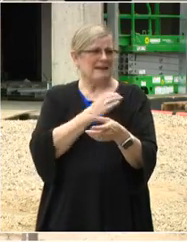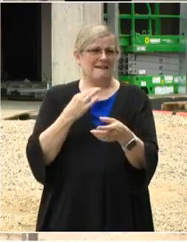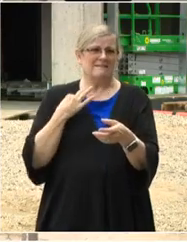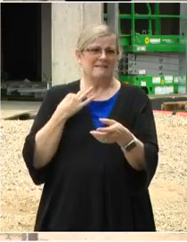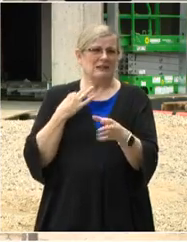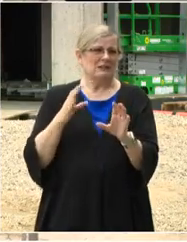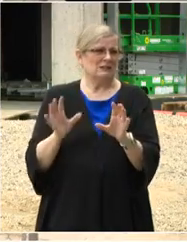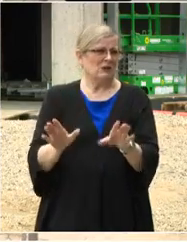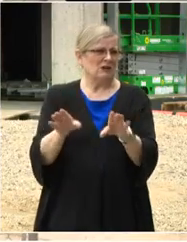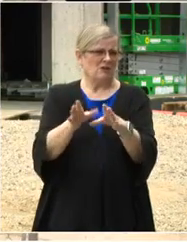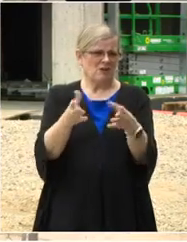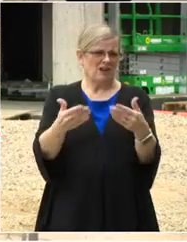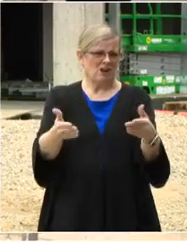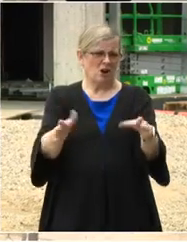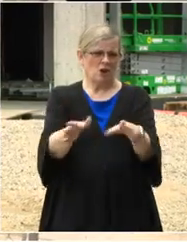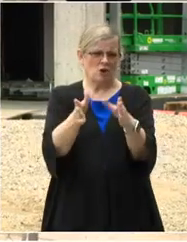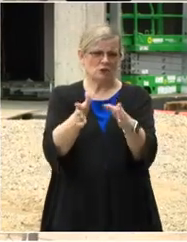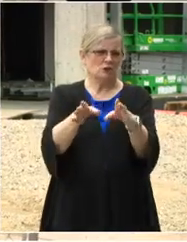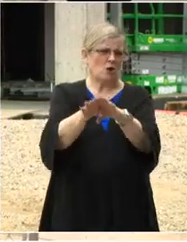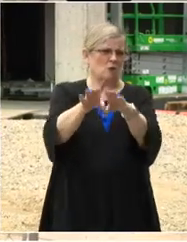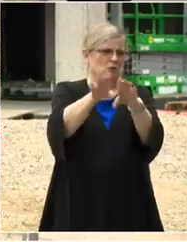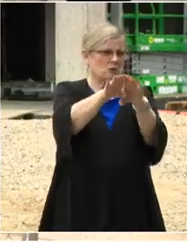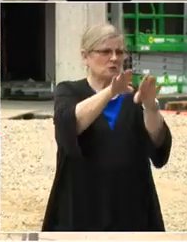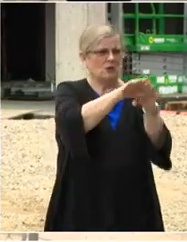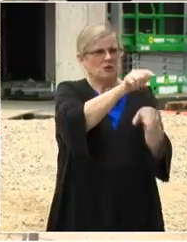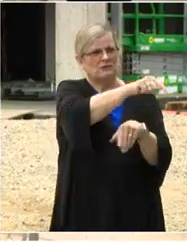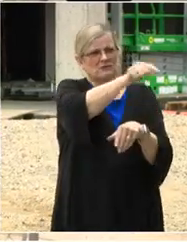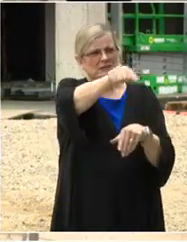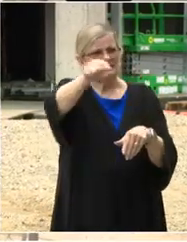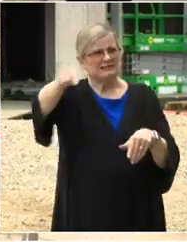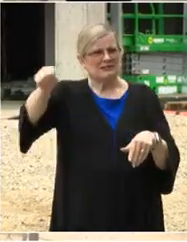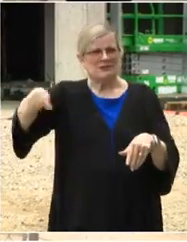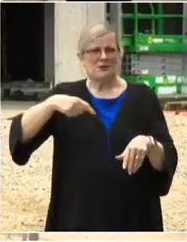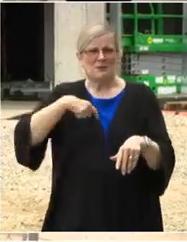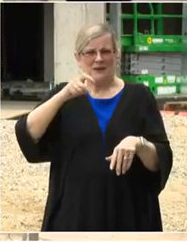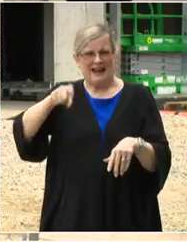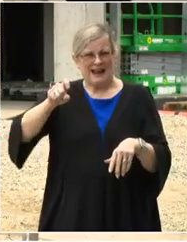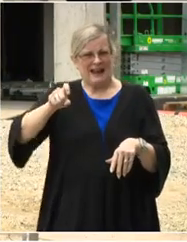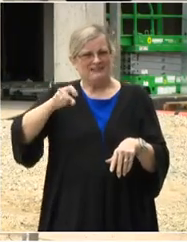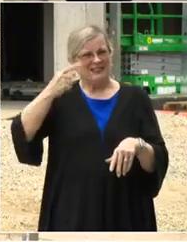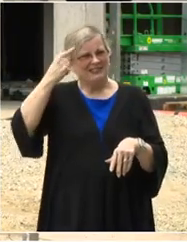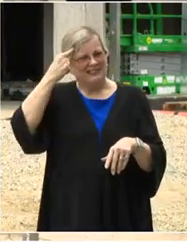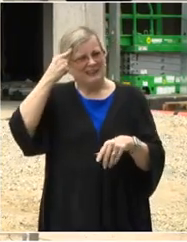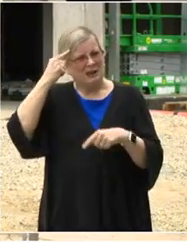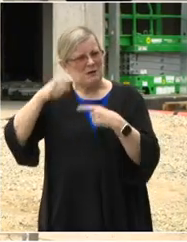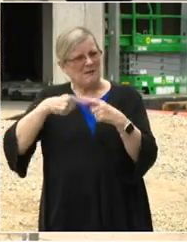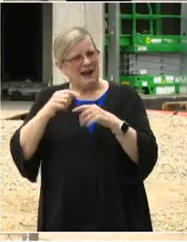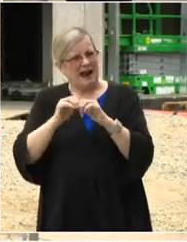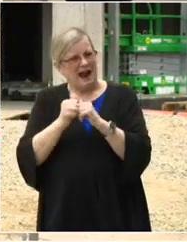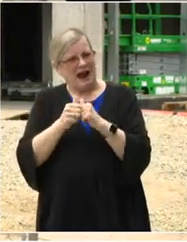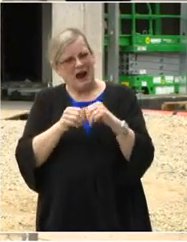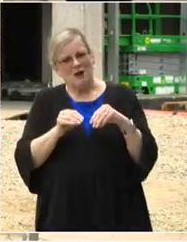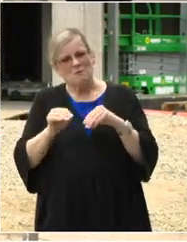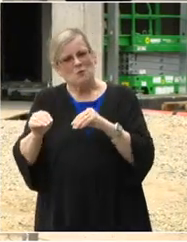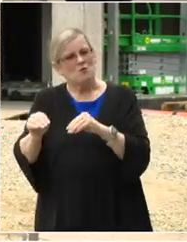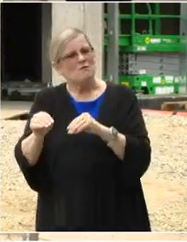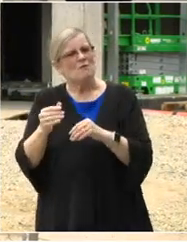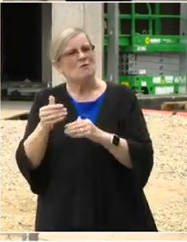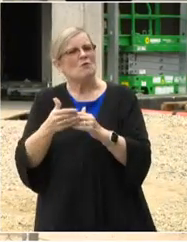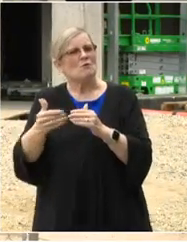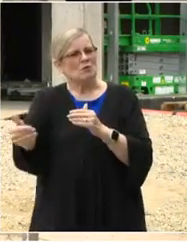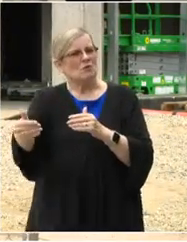for that. And we have to be thoughtful about how we move forward. I think it leads to